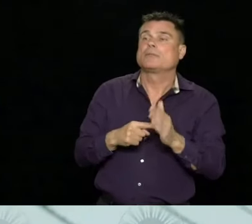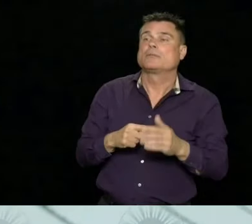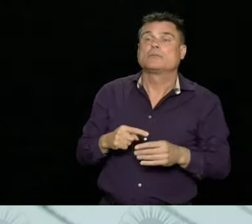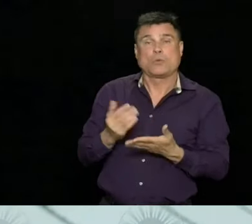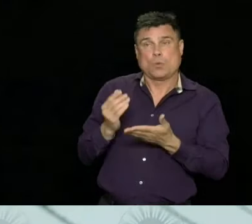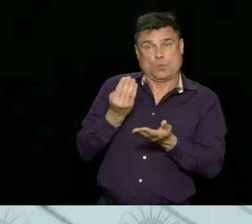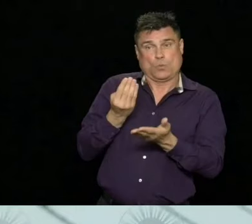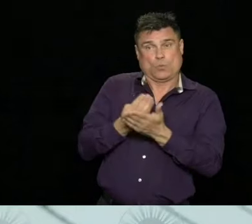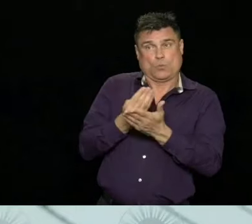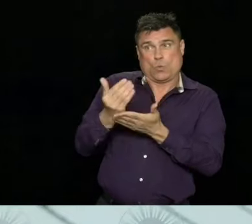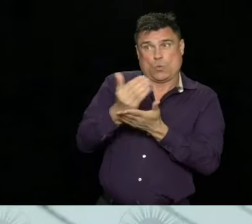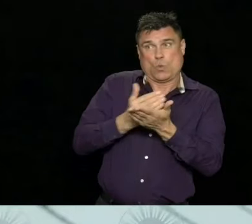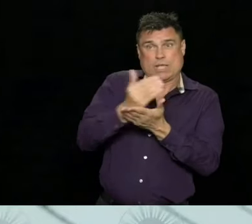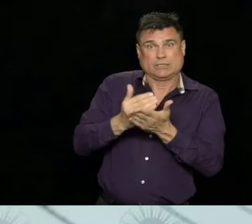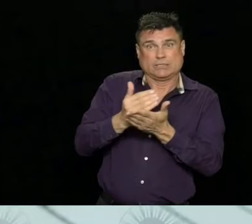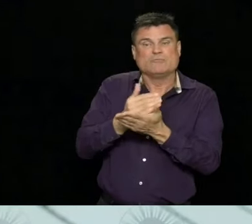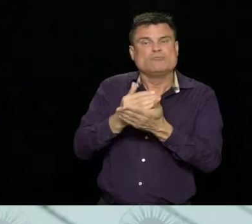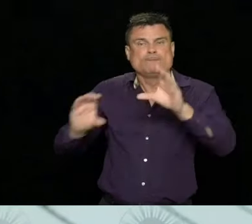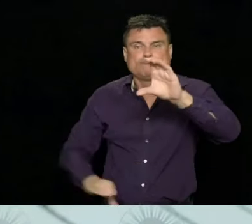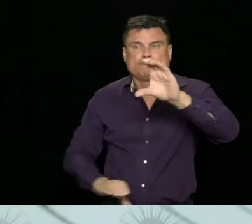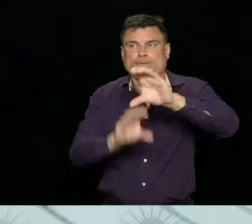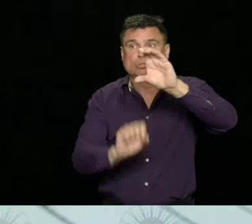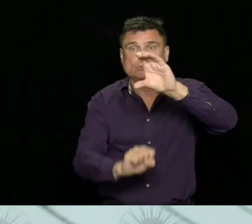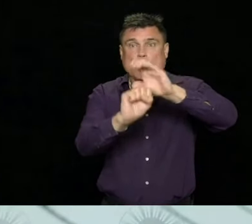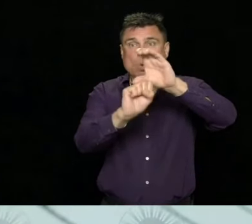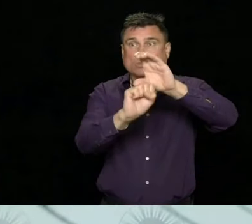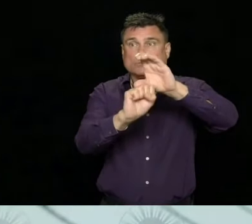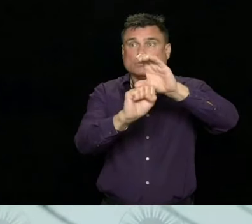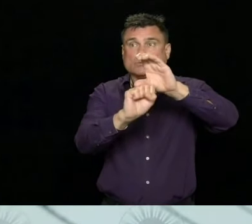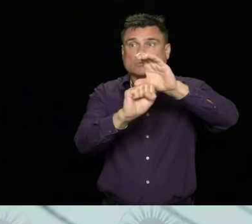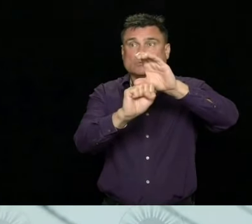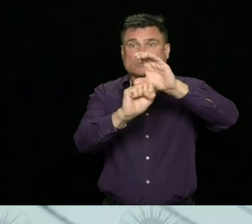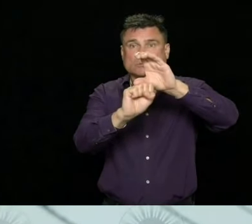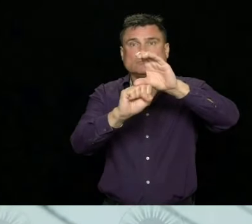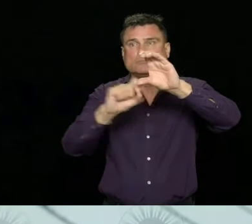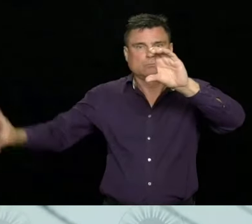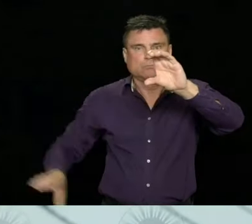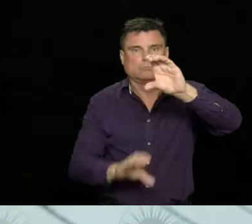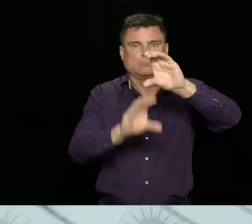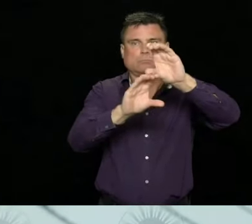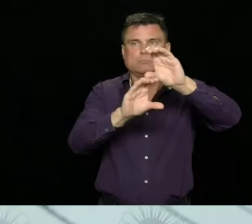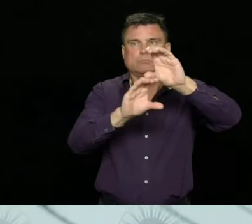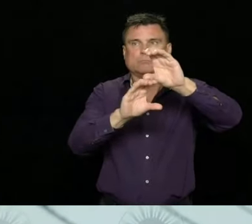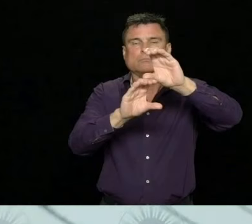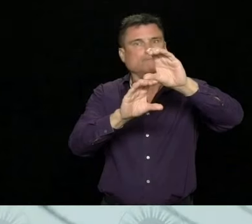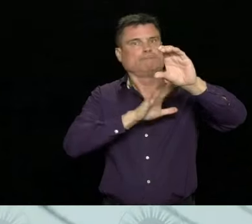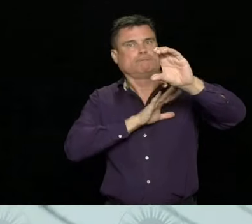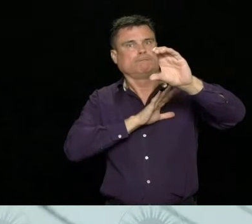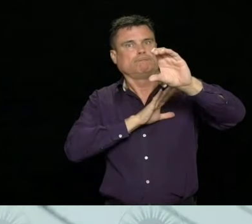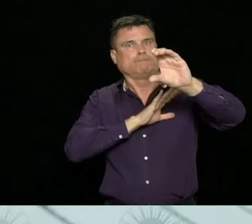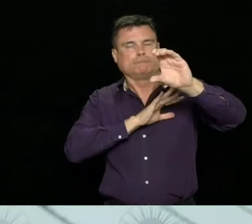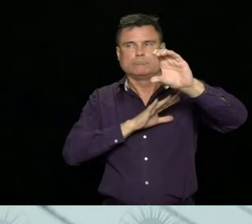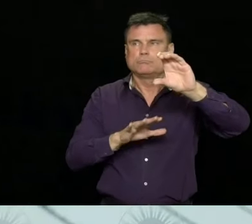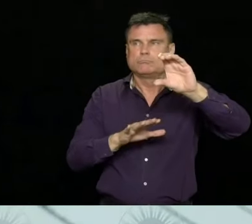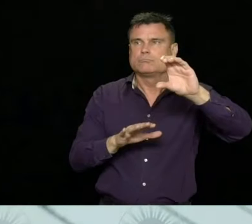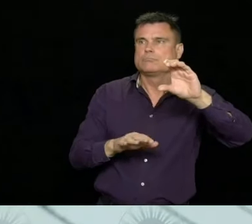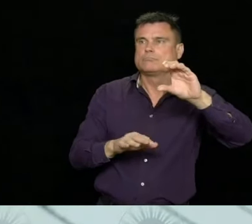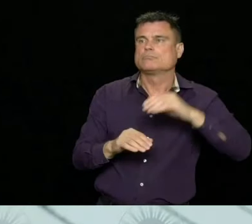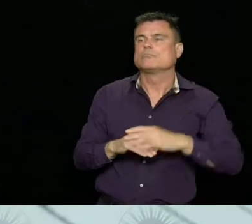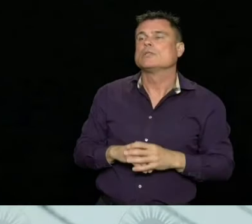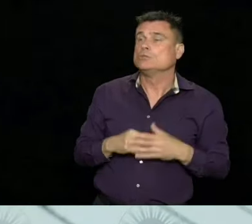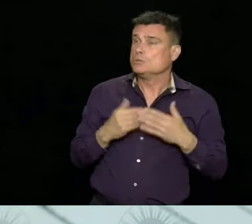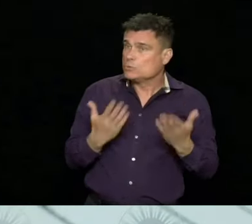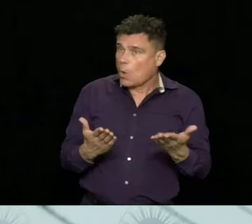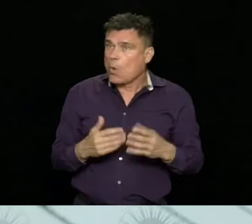businesses. And I think we want to work with those businesses. We have the Economic Recovery Task Force chaired by the Premier,